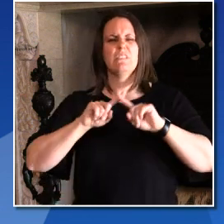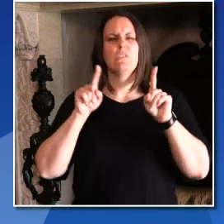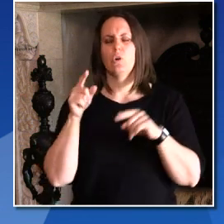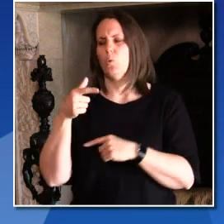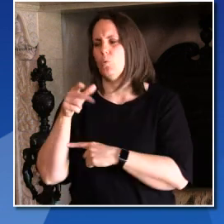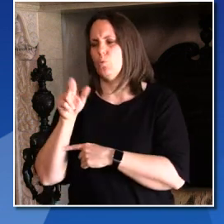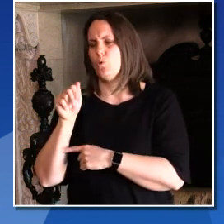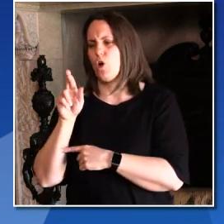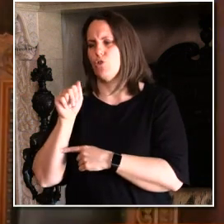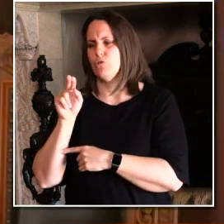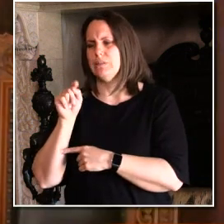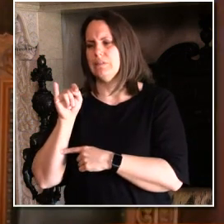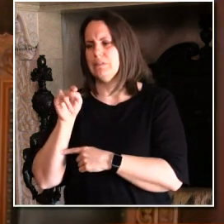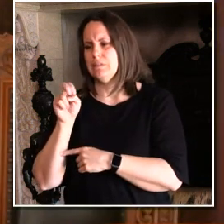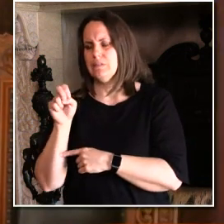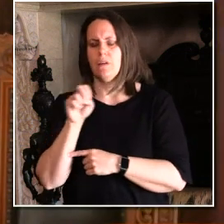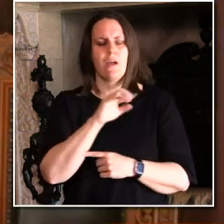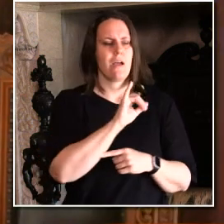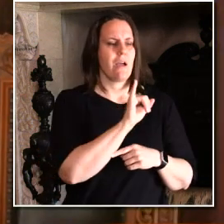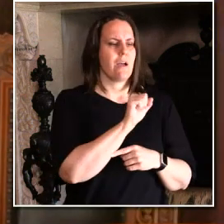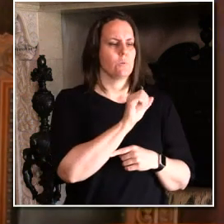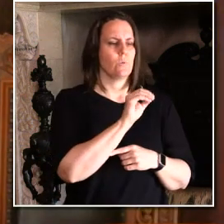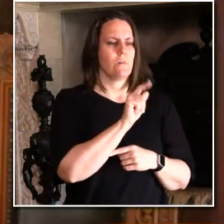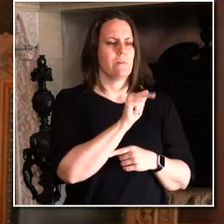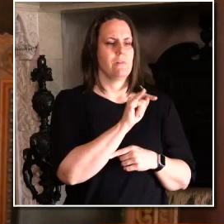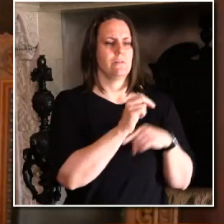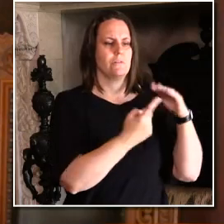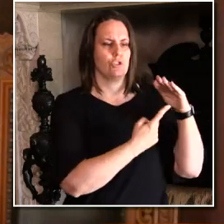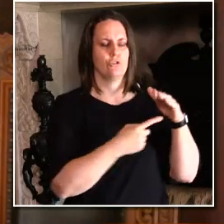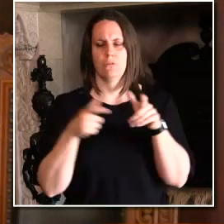these situations? Sure. So